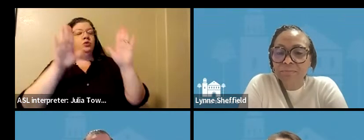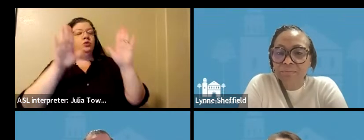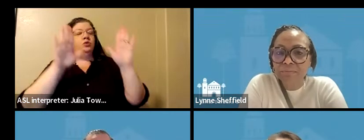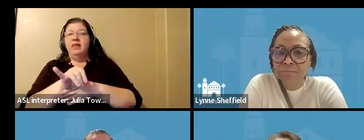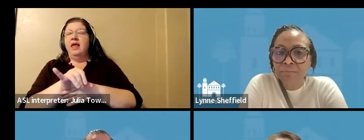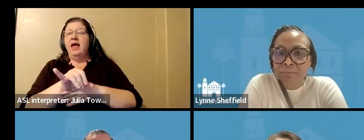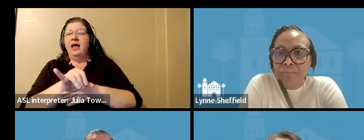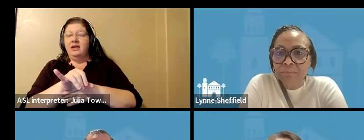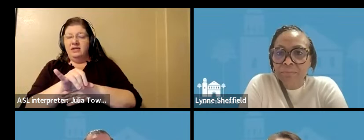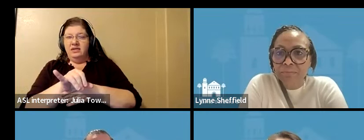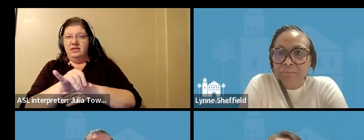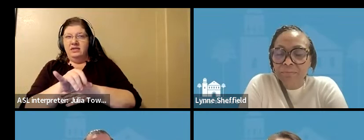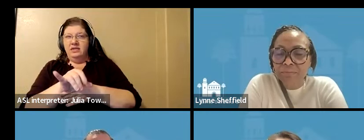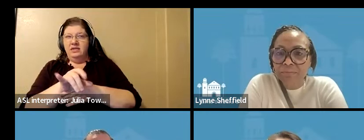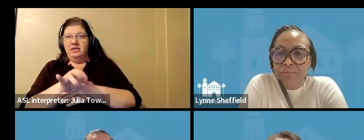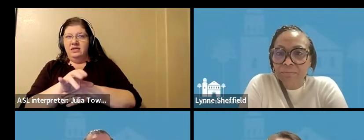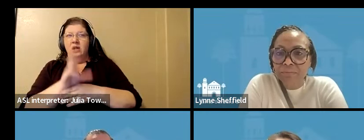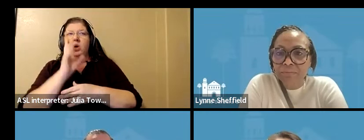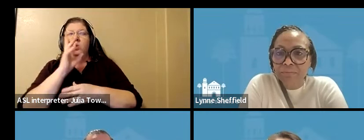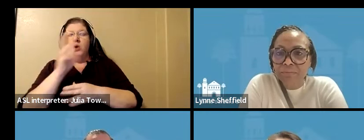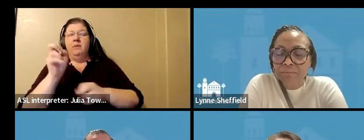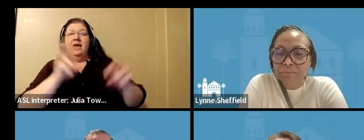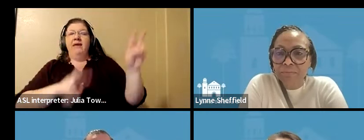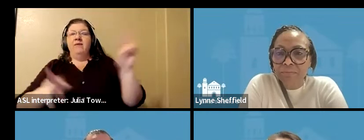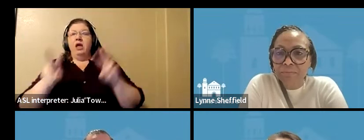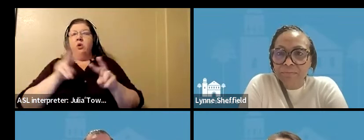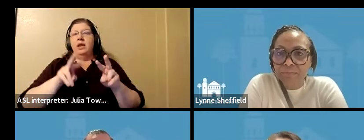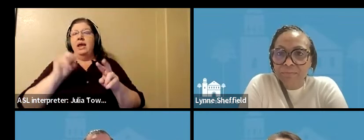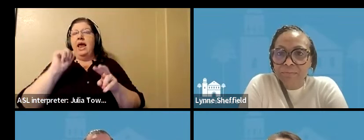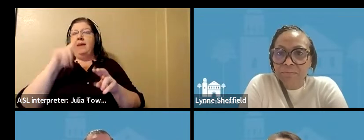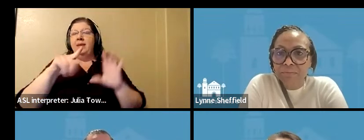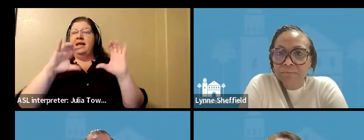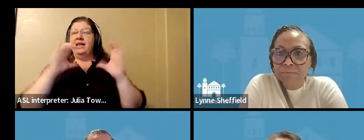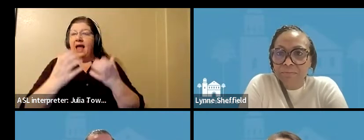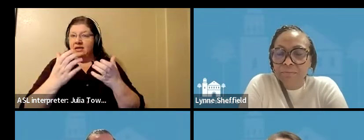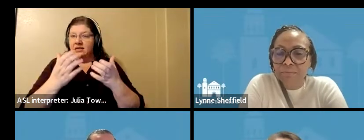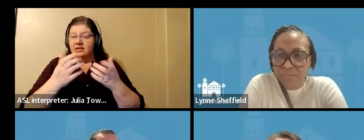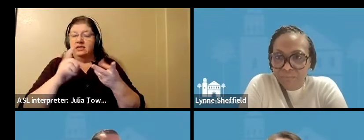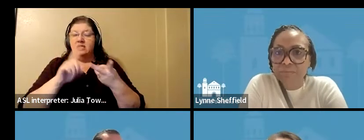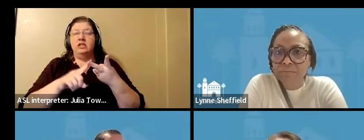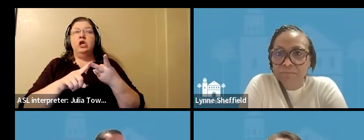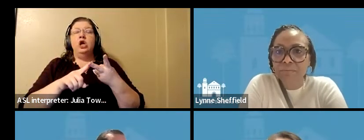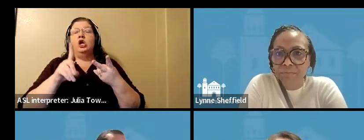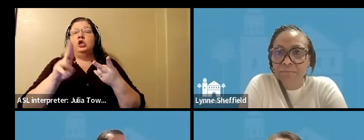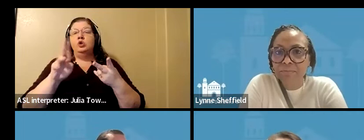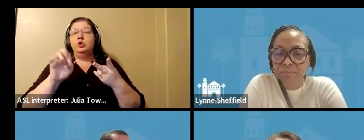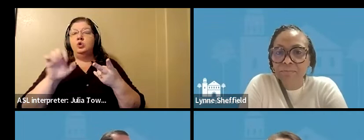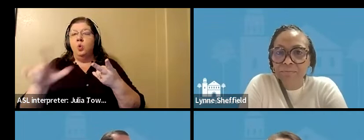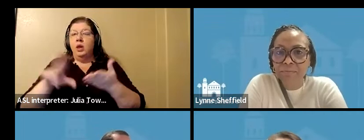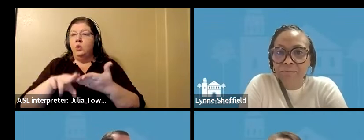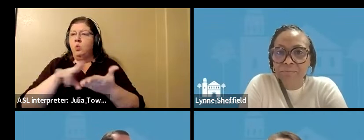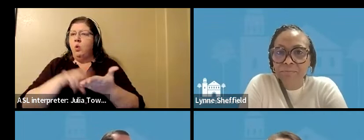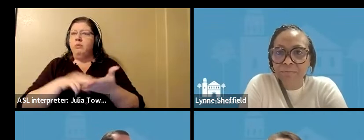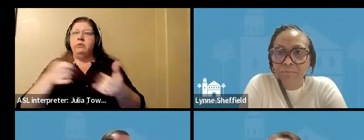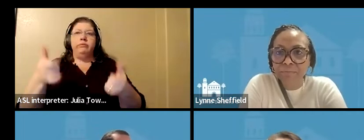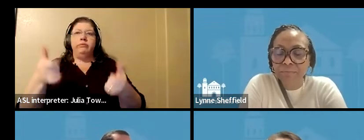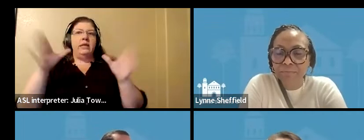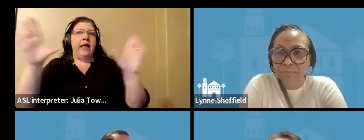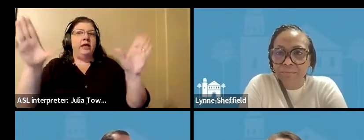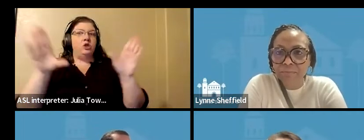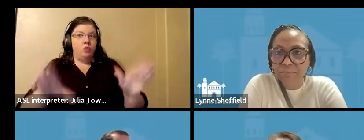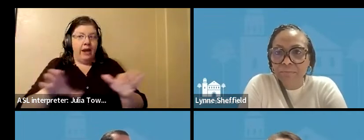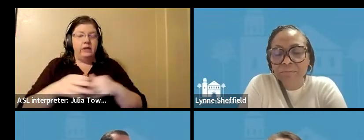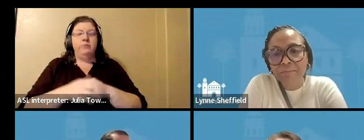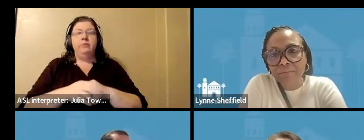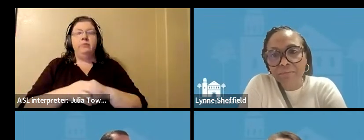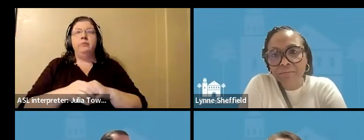also evaluating AP classes, dual enrollment, which is great, which is a good thing. And my interest, of